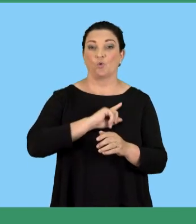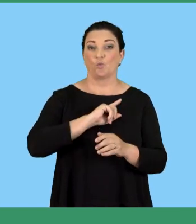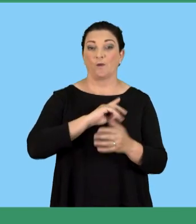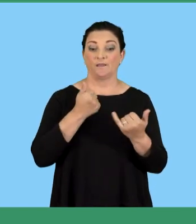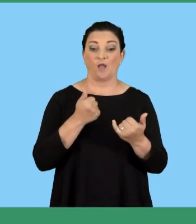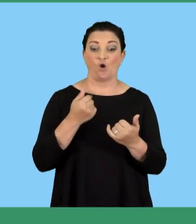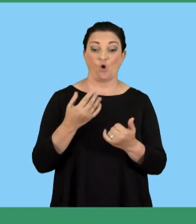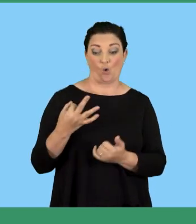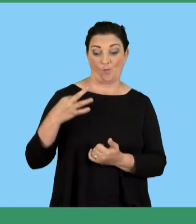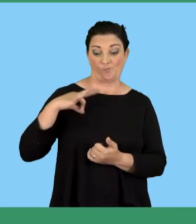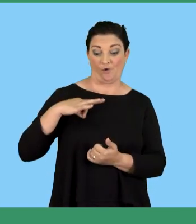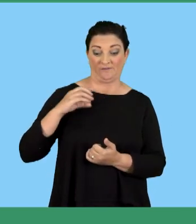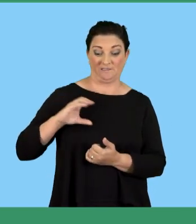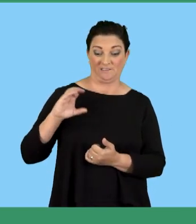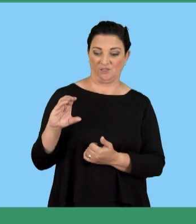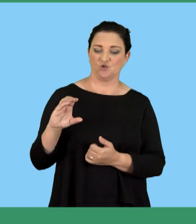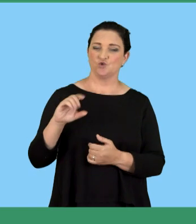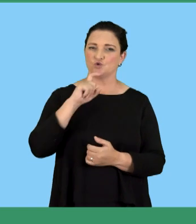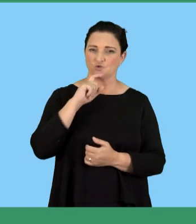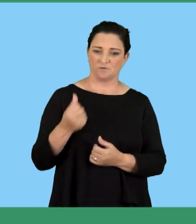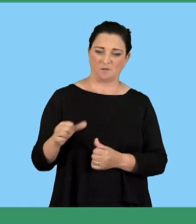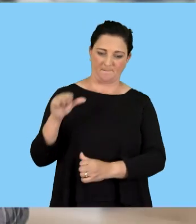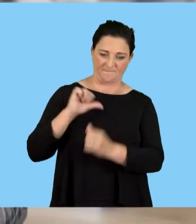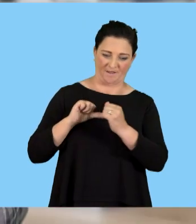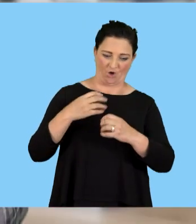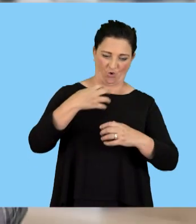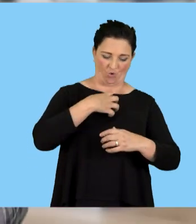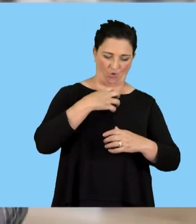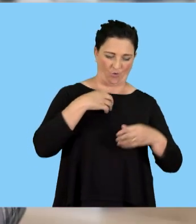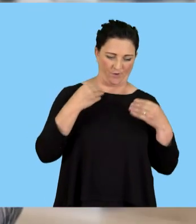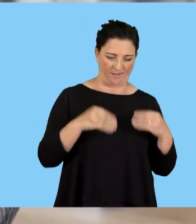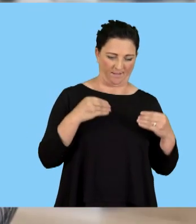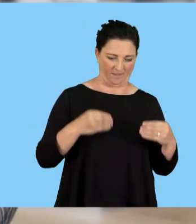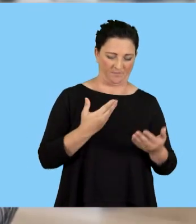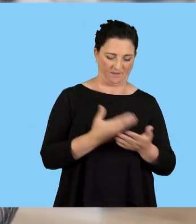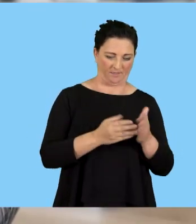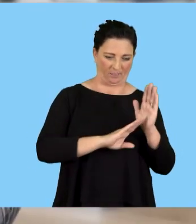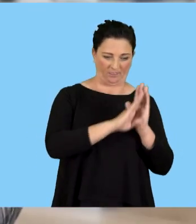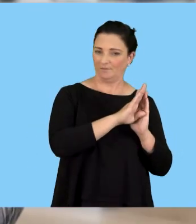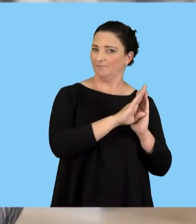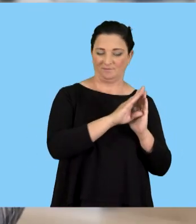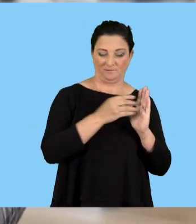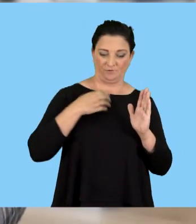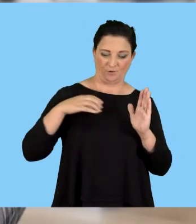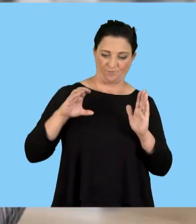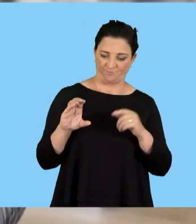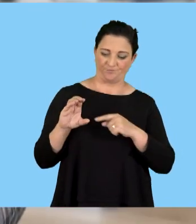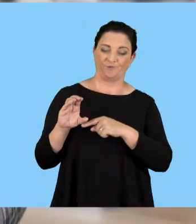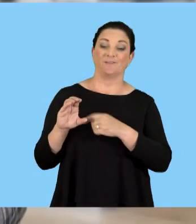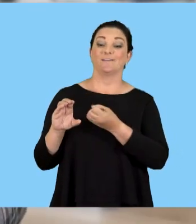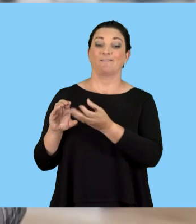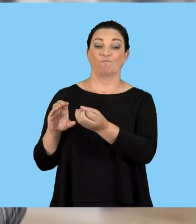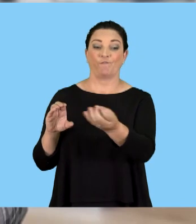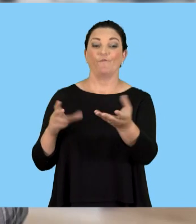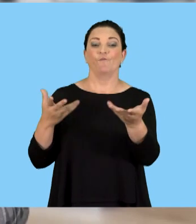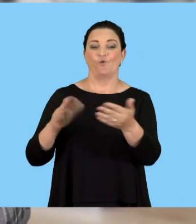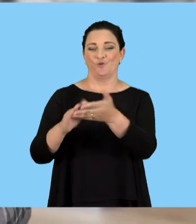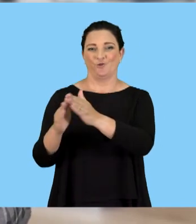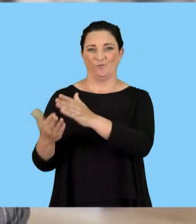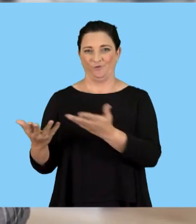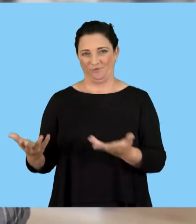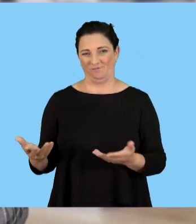have a negative impact for the business. And then social spending reduces business or economic efficiency, which makes